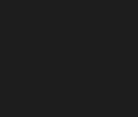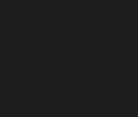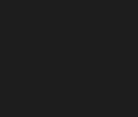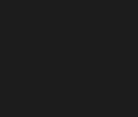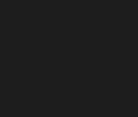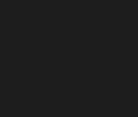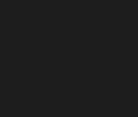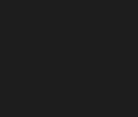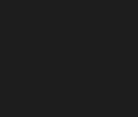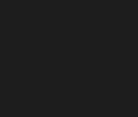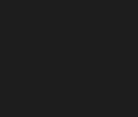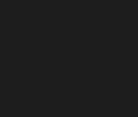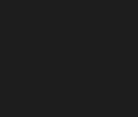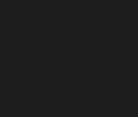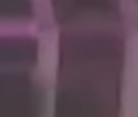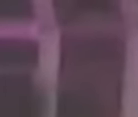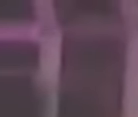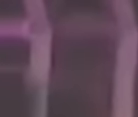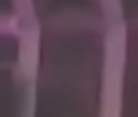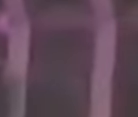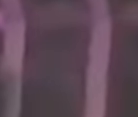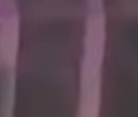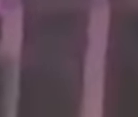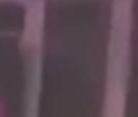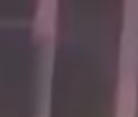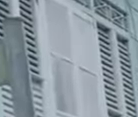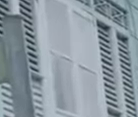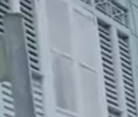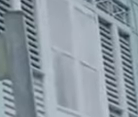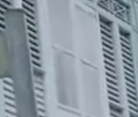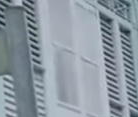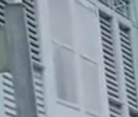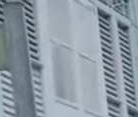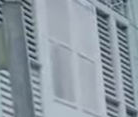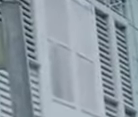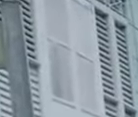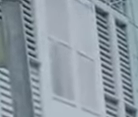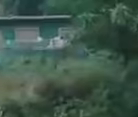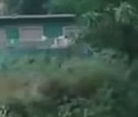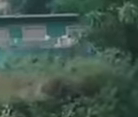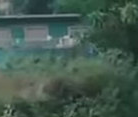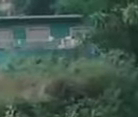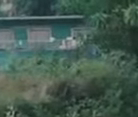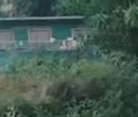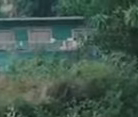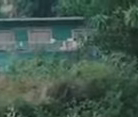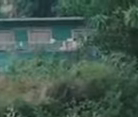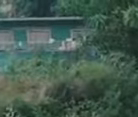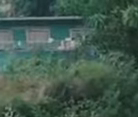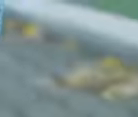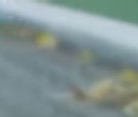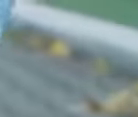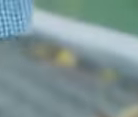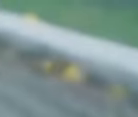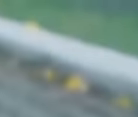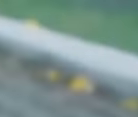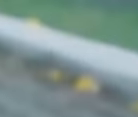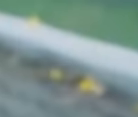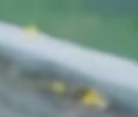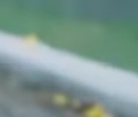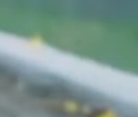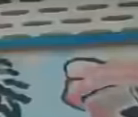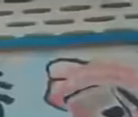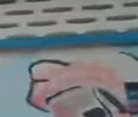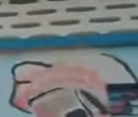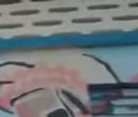Anybody in the country? I trip in the street. I get on my feet and something like that. I'm moving up the body.